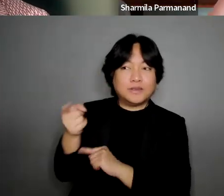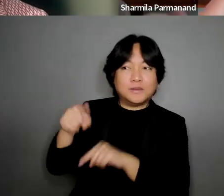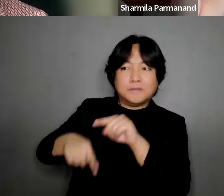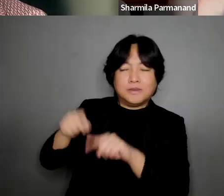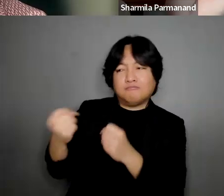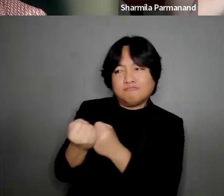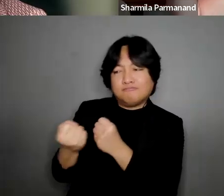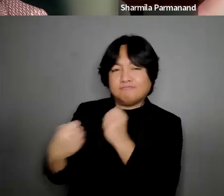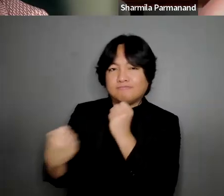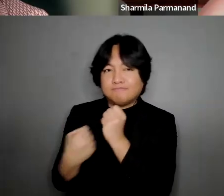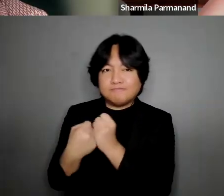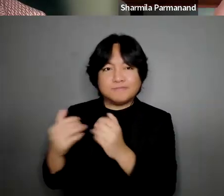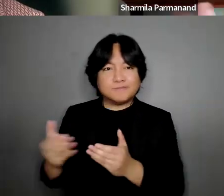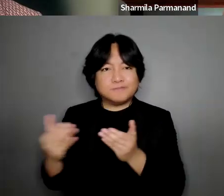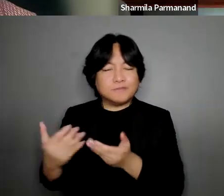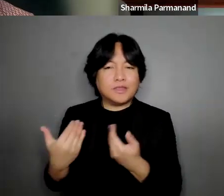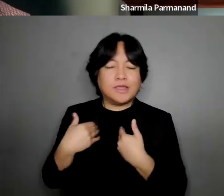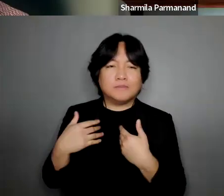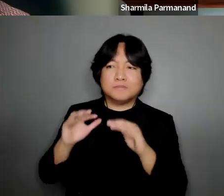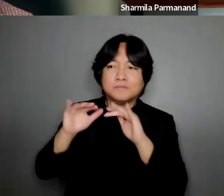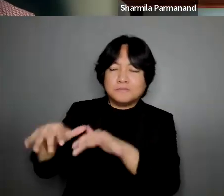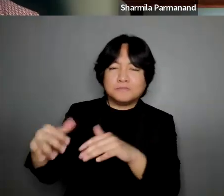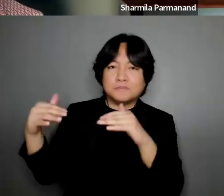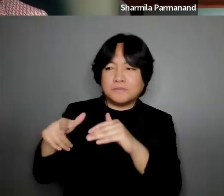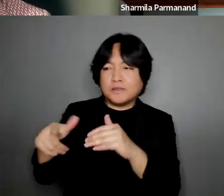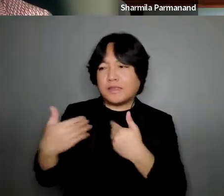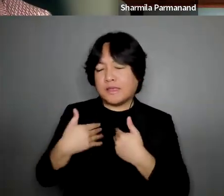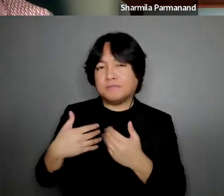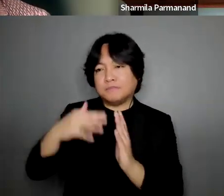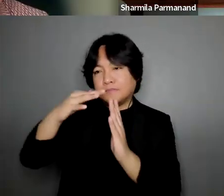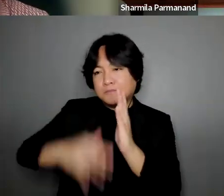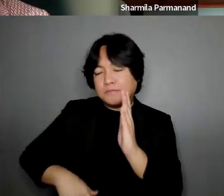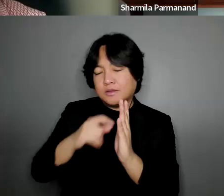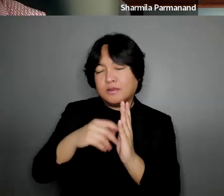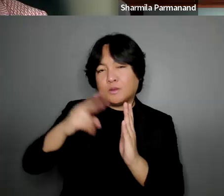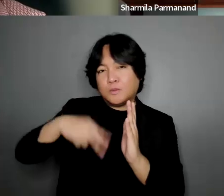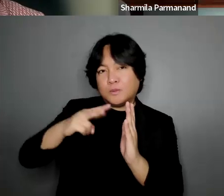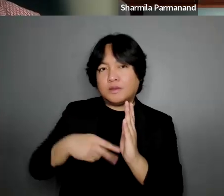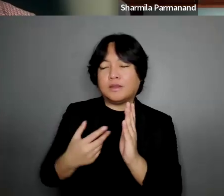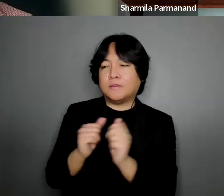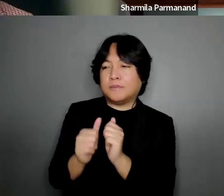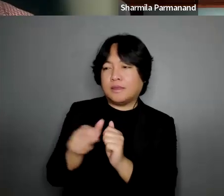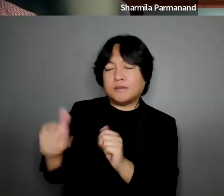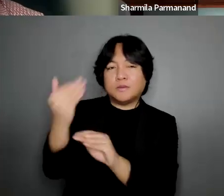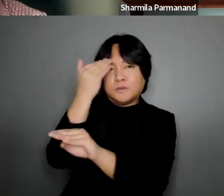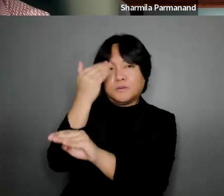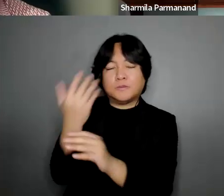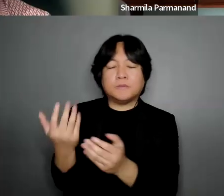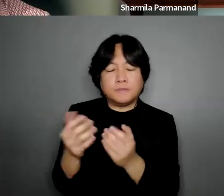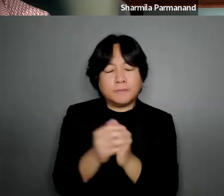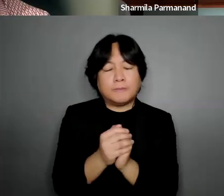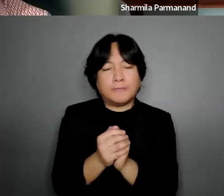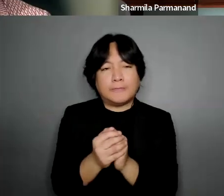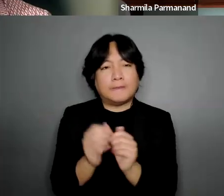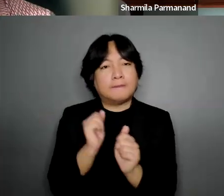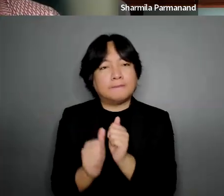other. We have all these gatherings na binabasa natin yung manuscript of each other, generous with each other in terms of